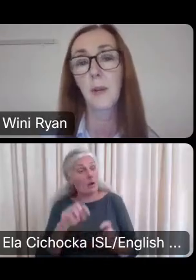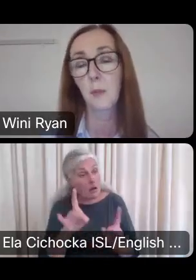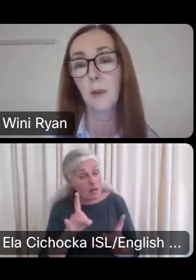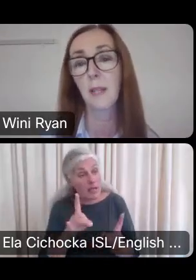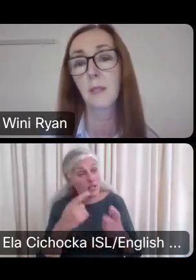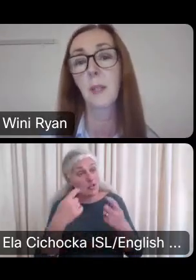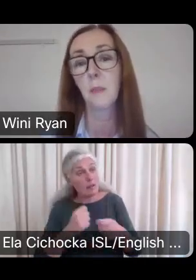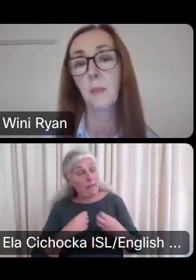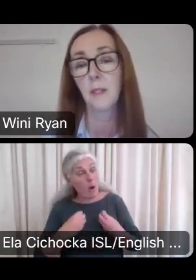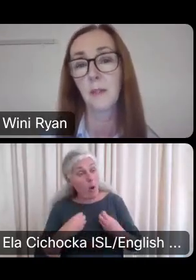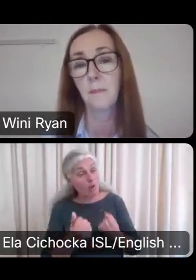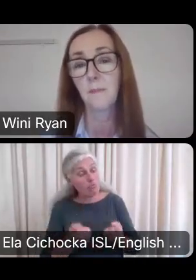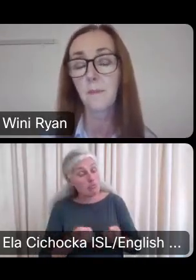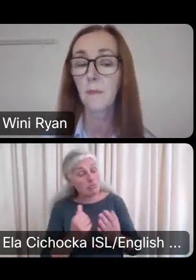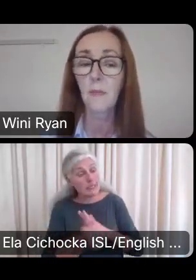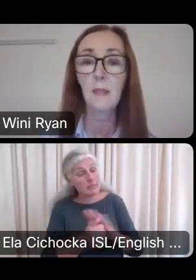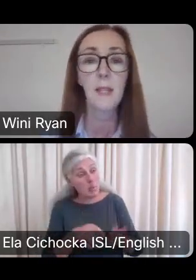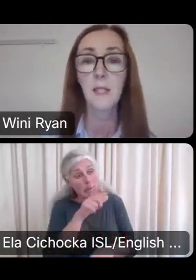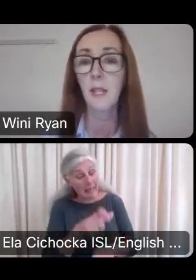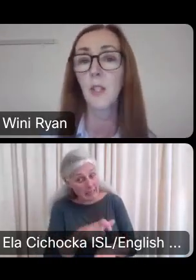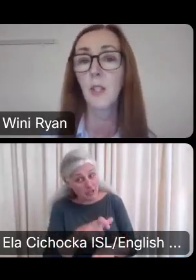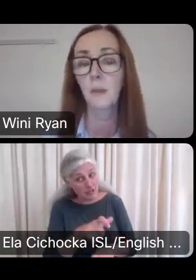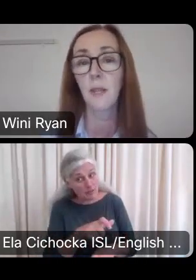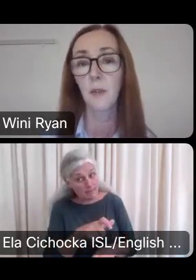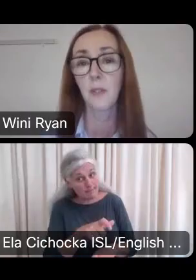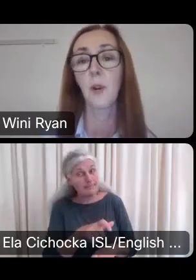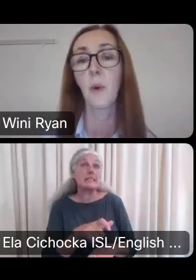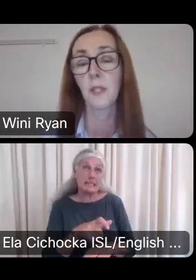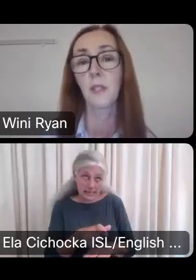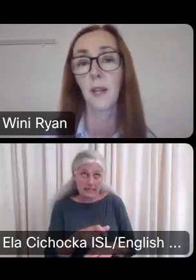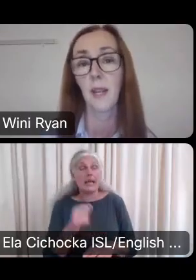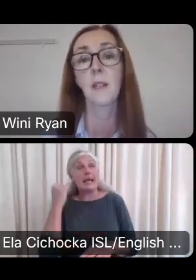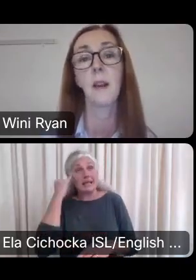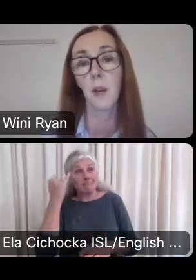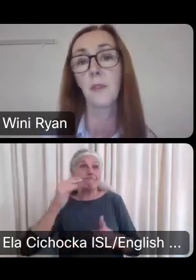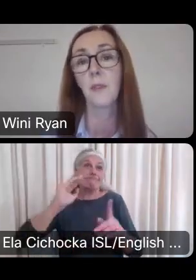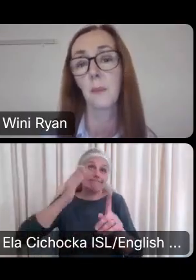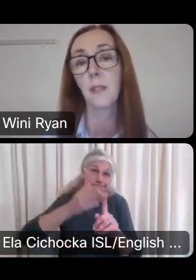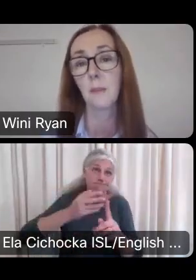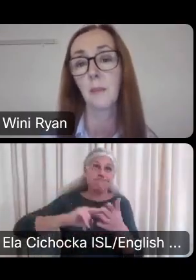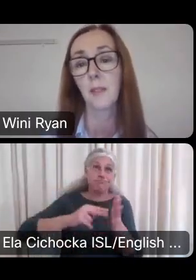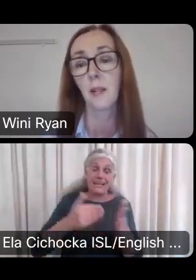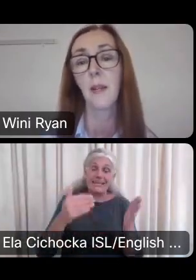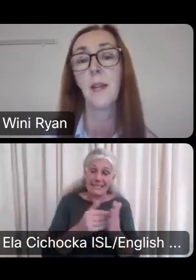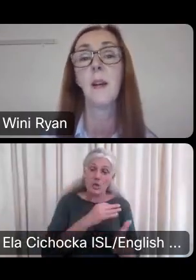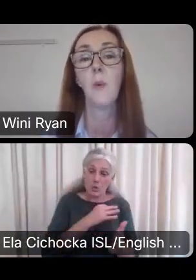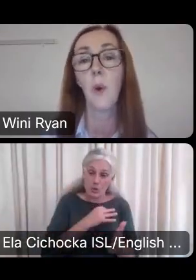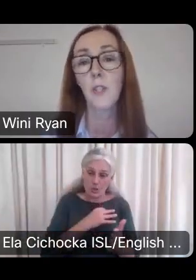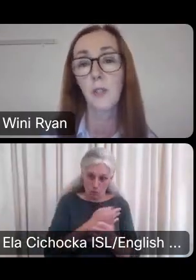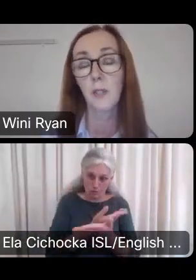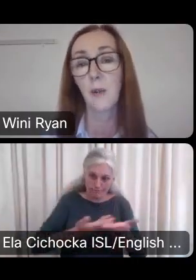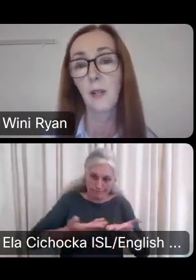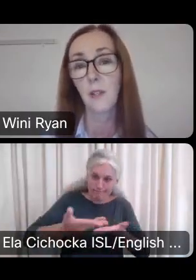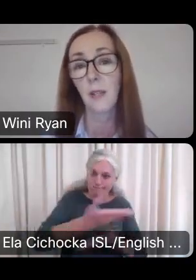my own experience with the patient? The intention is very good. You're wanting to connect. I've gone through something similar myself.